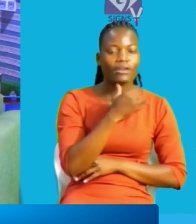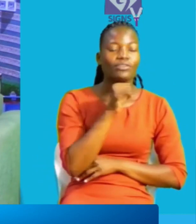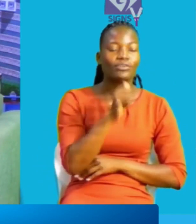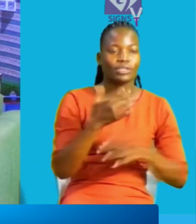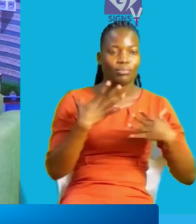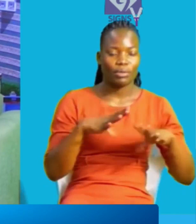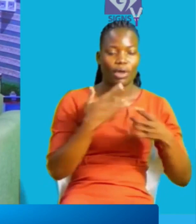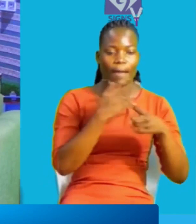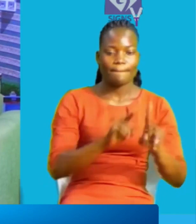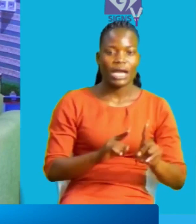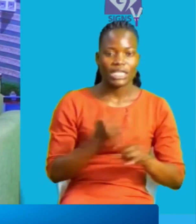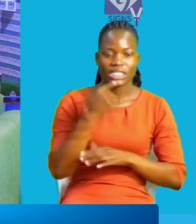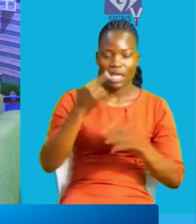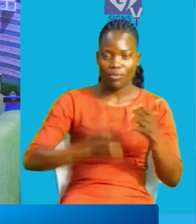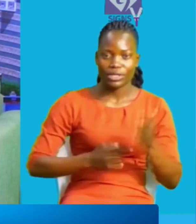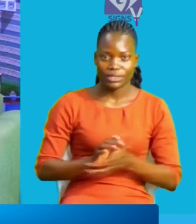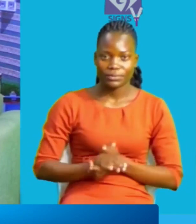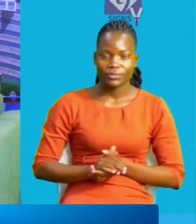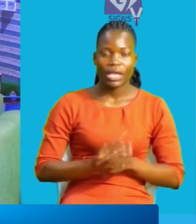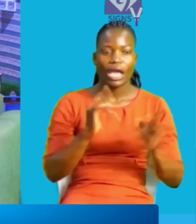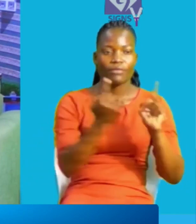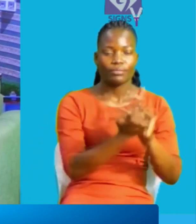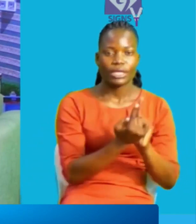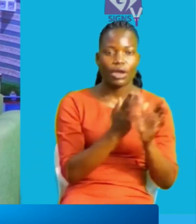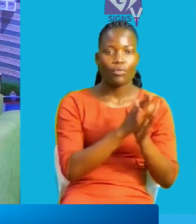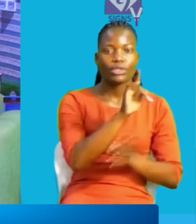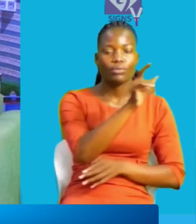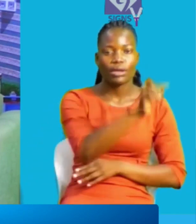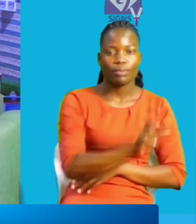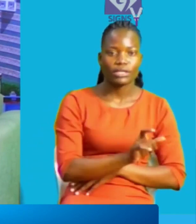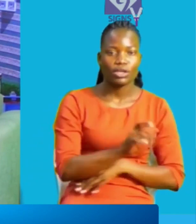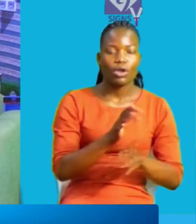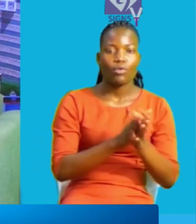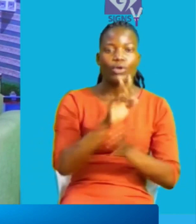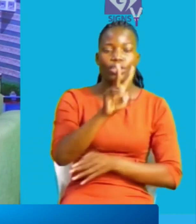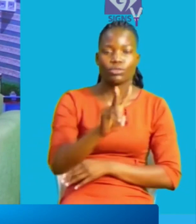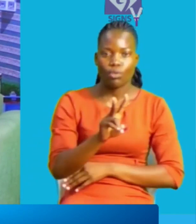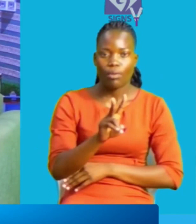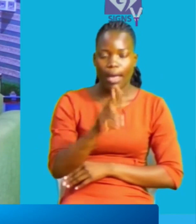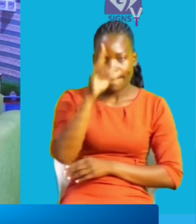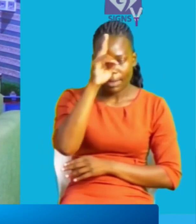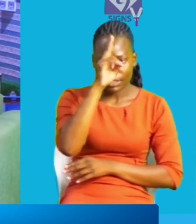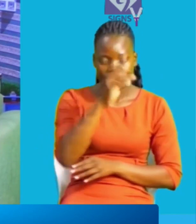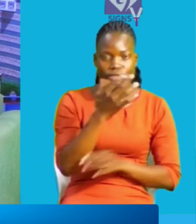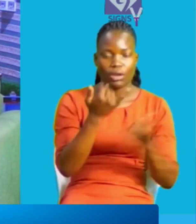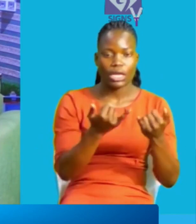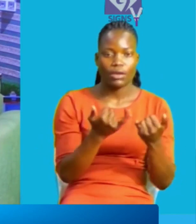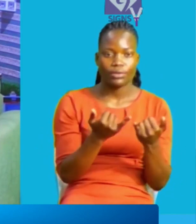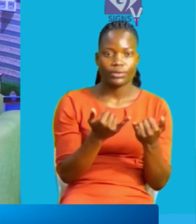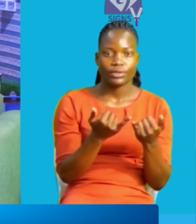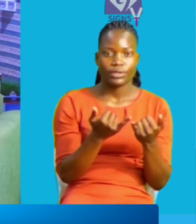what human beings. But wanasemanga ya kwamba nimekutana mtu mmoja na askari ngapi? Wawili. Yeah. So it's